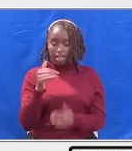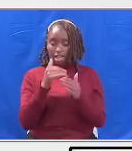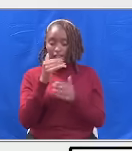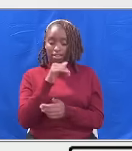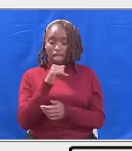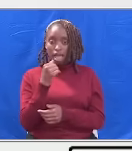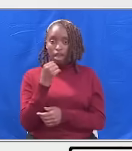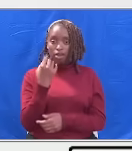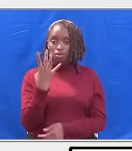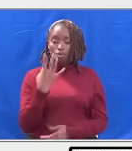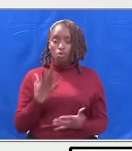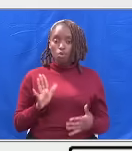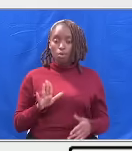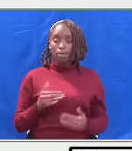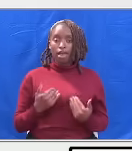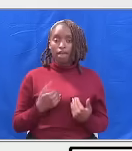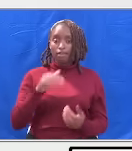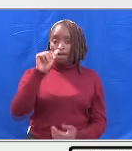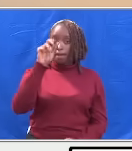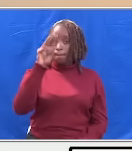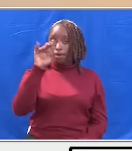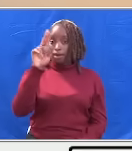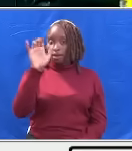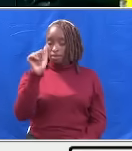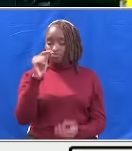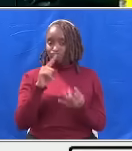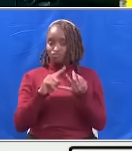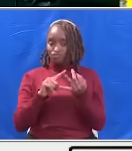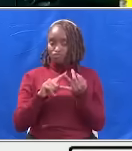women, among them Nusweba Abdi, Amina, Dekha, and the Habo.